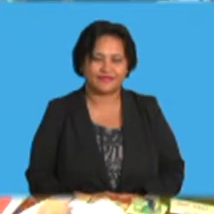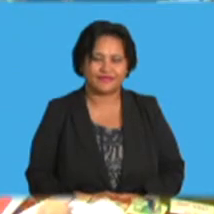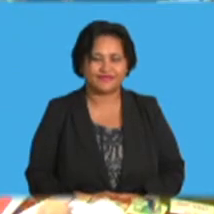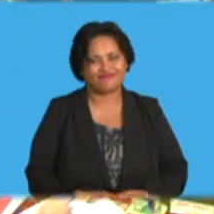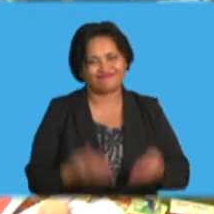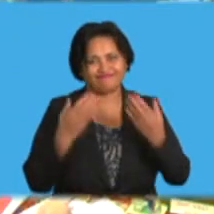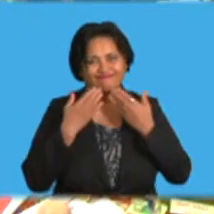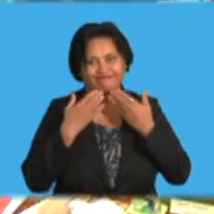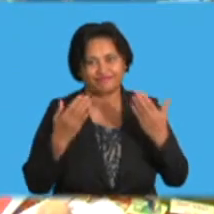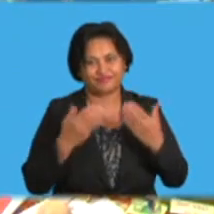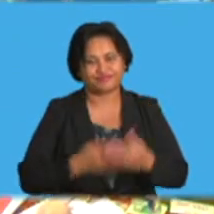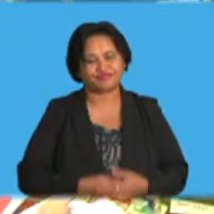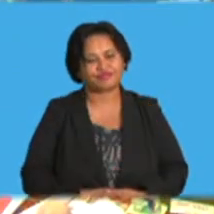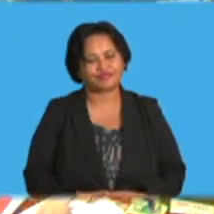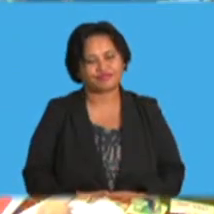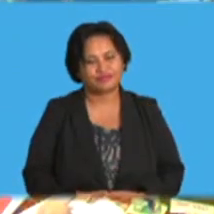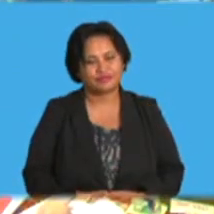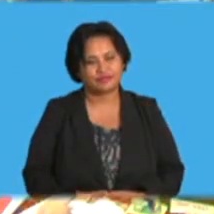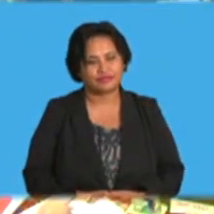Thank you, Madam Speaker.